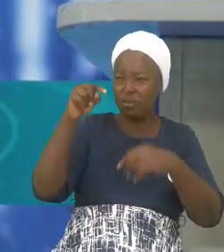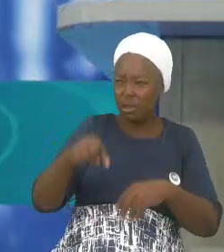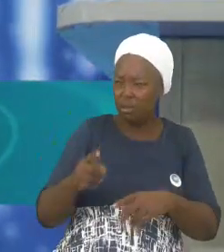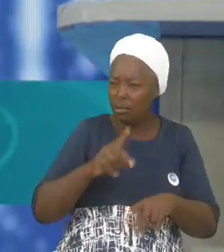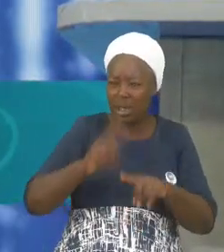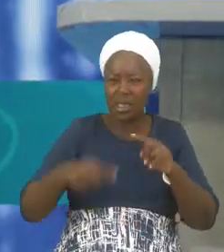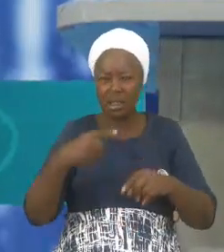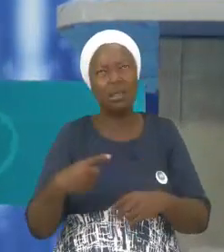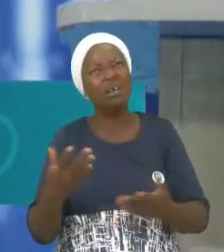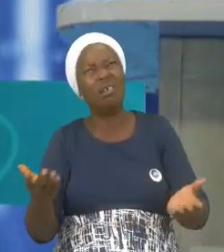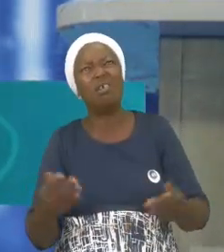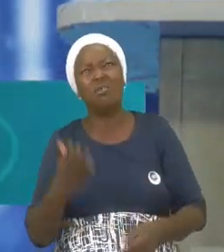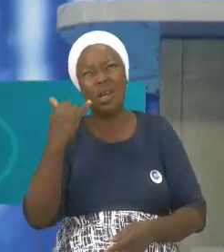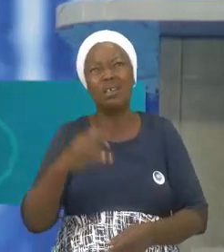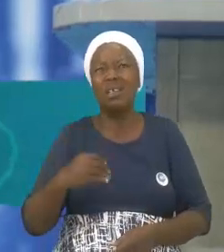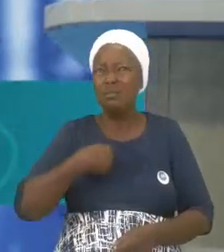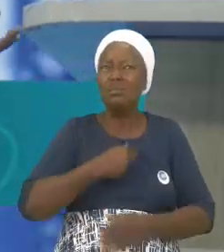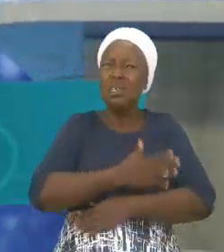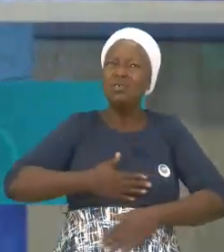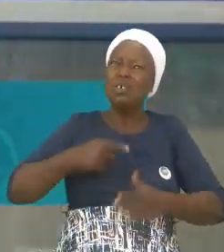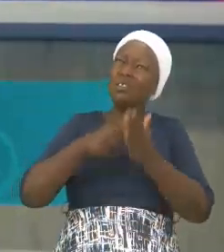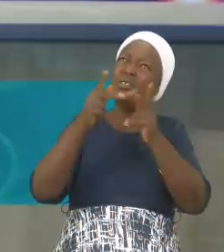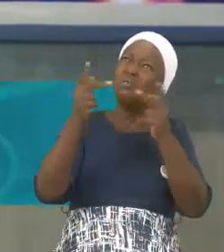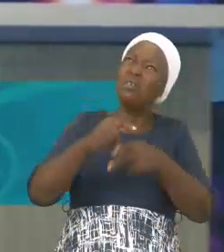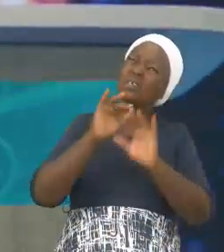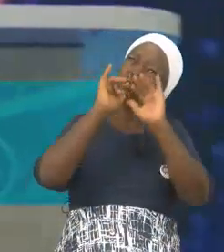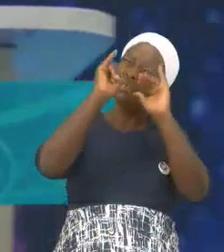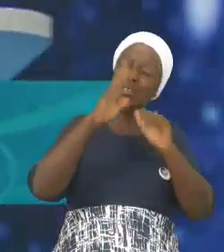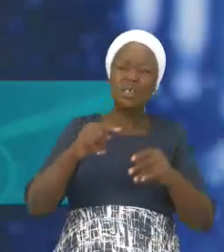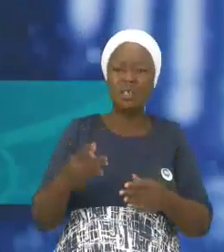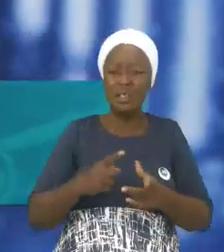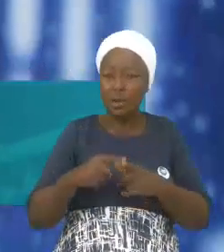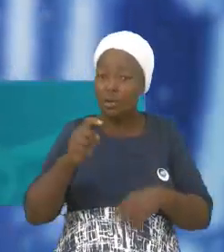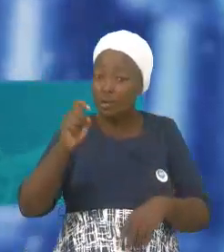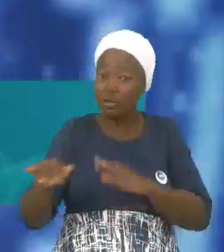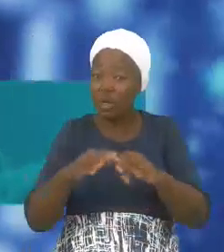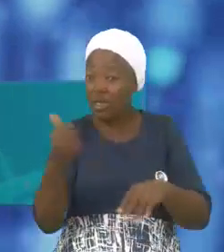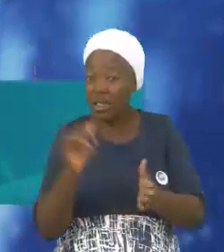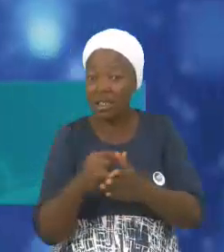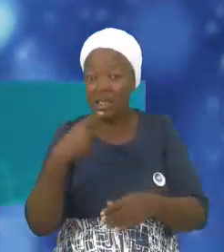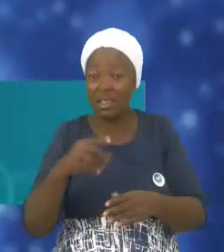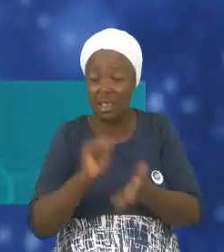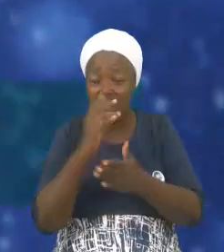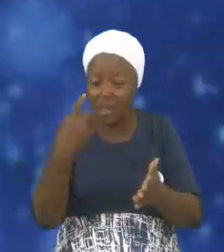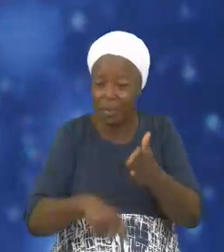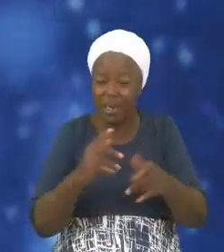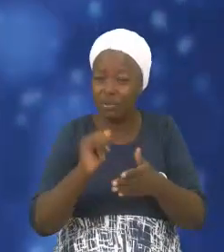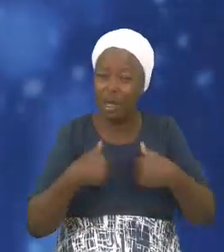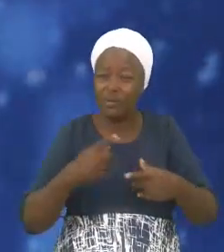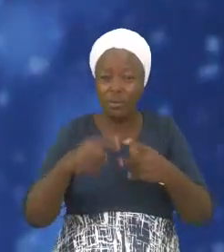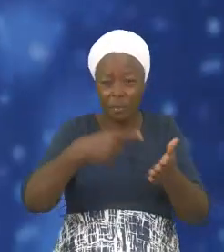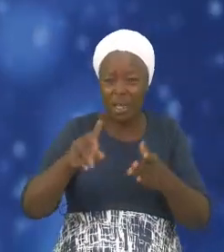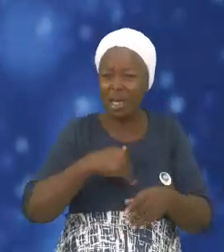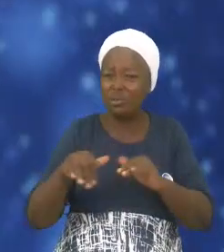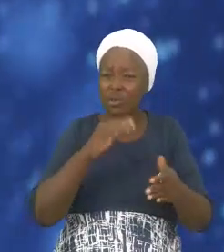enjoying my place on the tree here. You must do whatever he says. That the price will pay. We have to do what he says. And then you